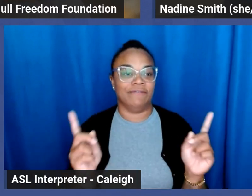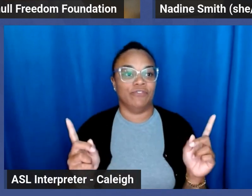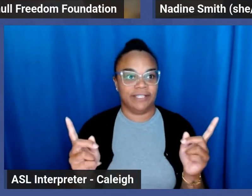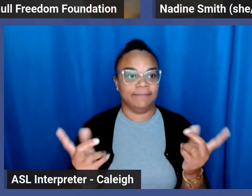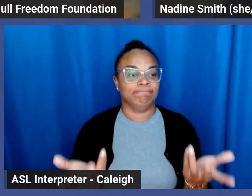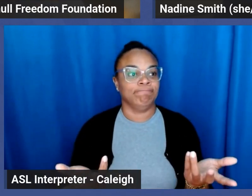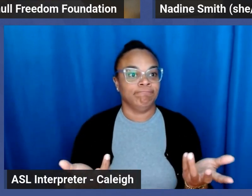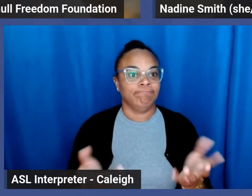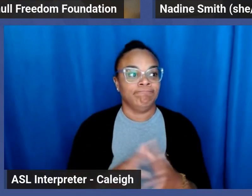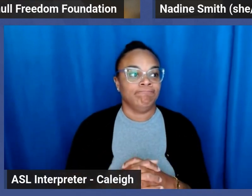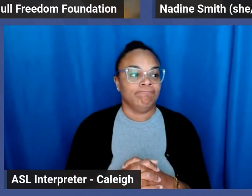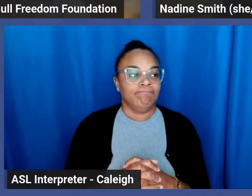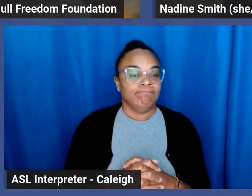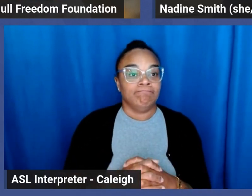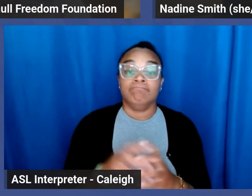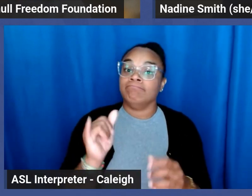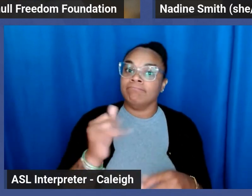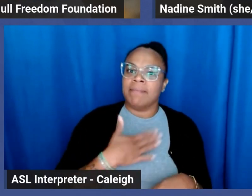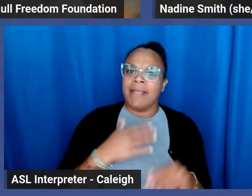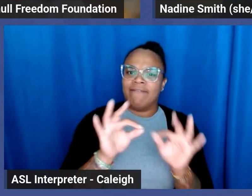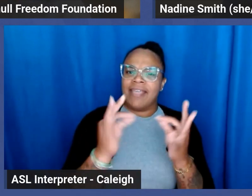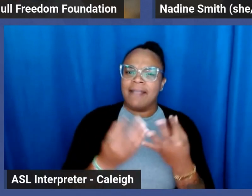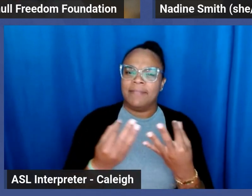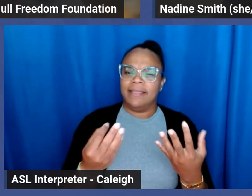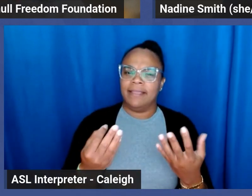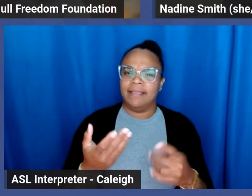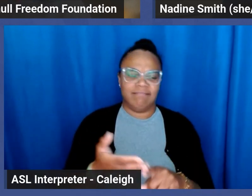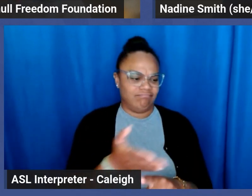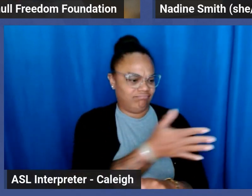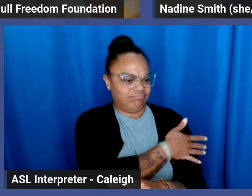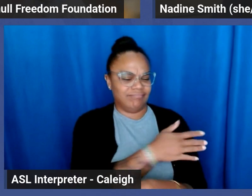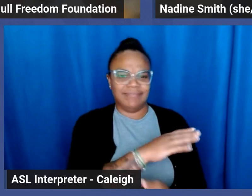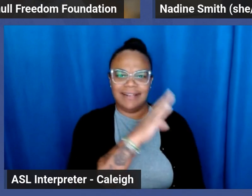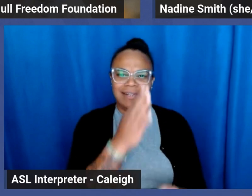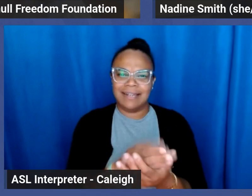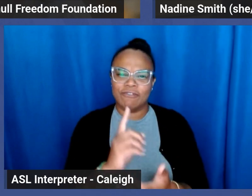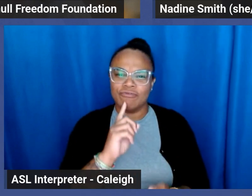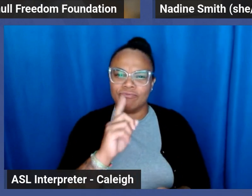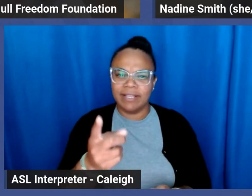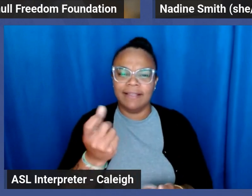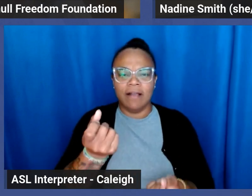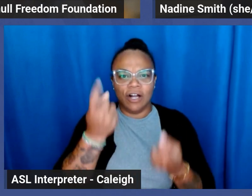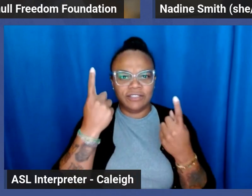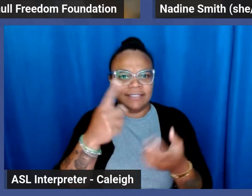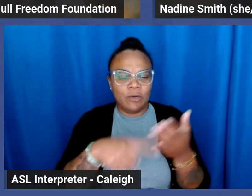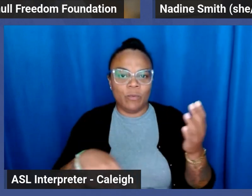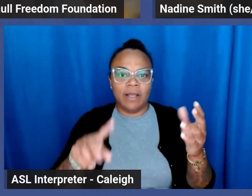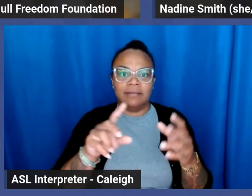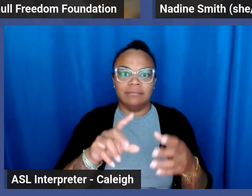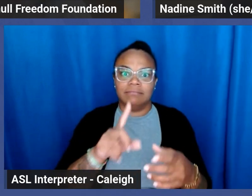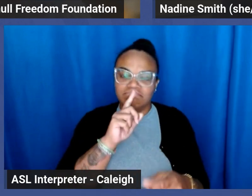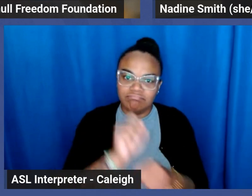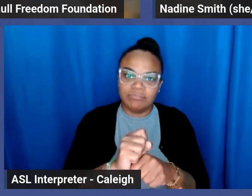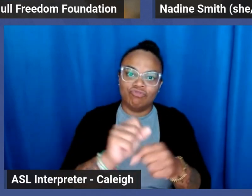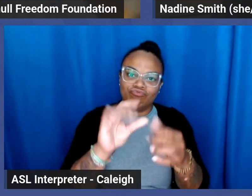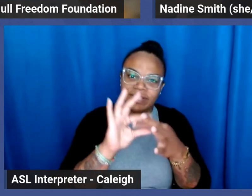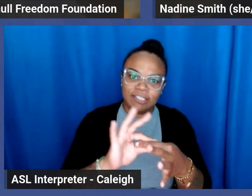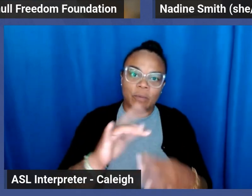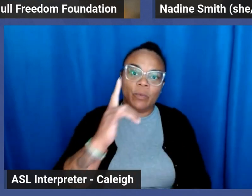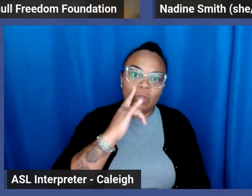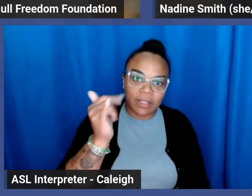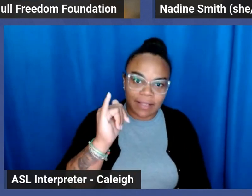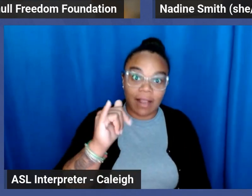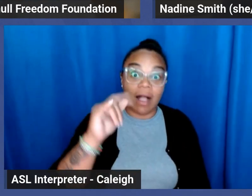like my family did not have the right guidepost to understand what a relationship was that I was in until marriage. Now it's